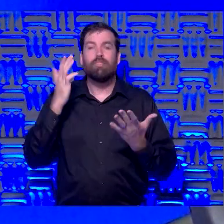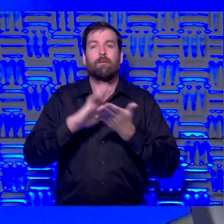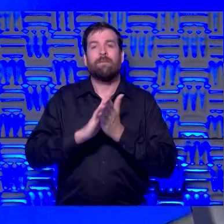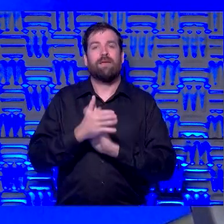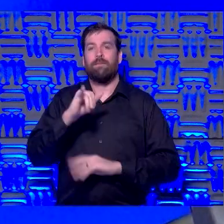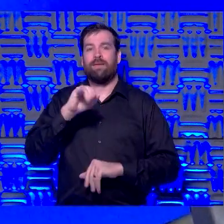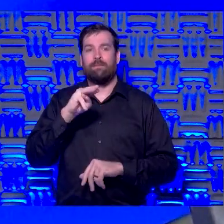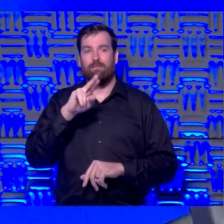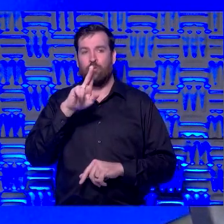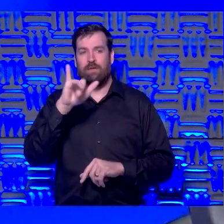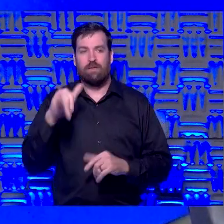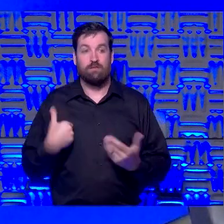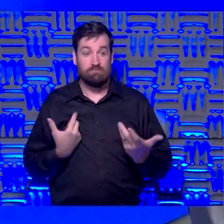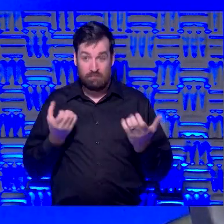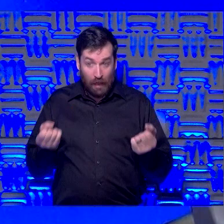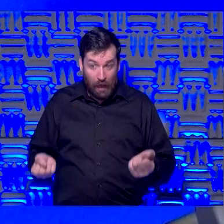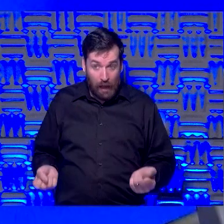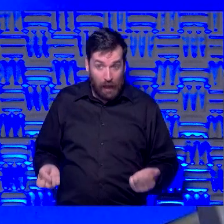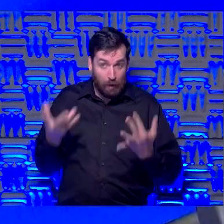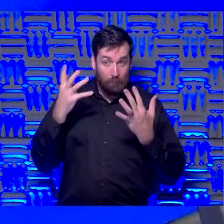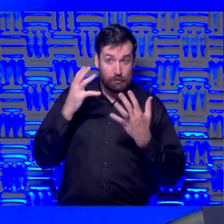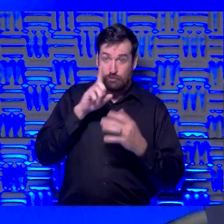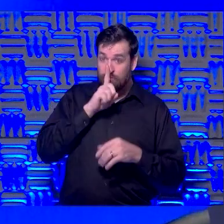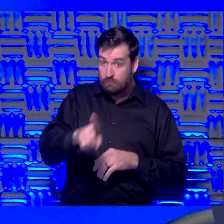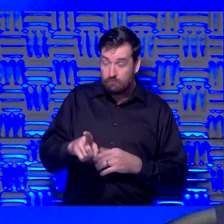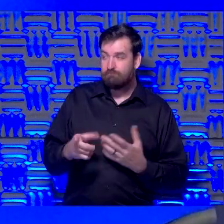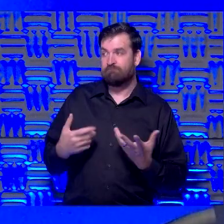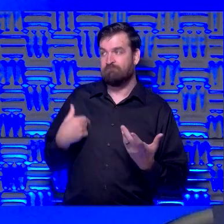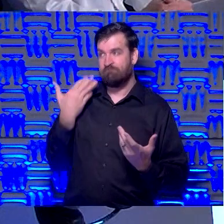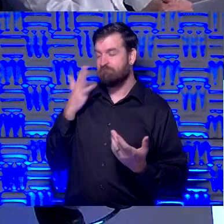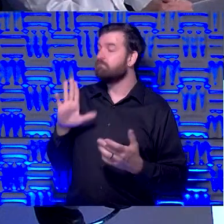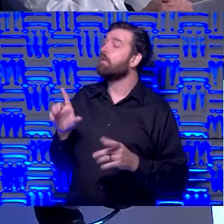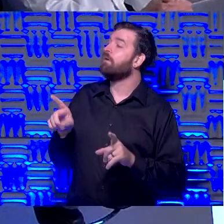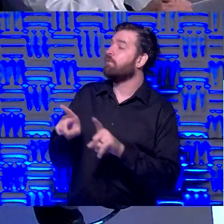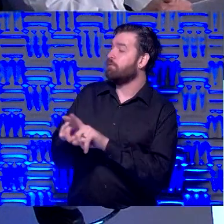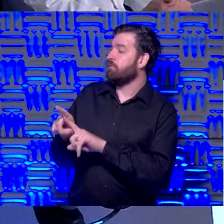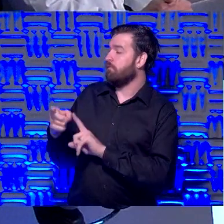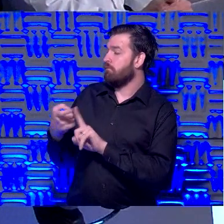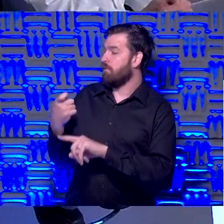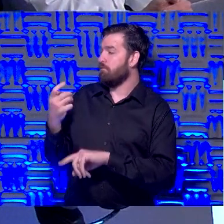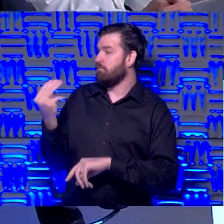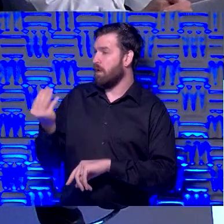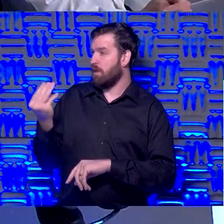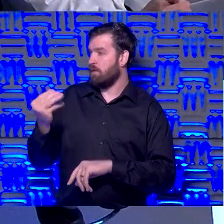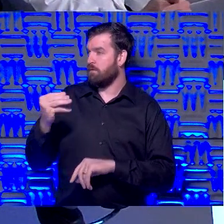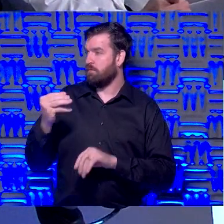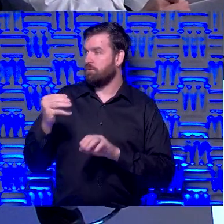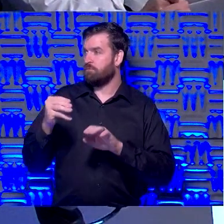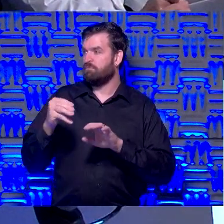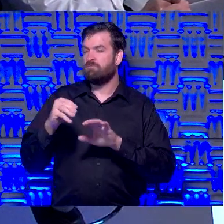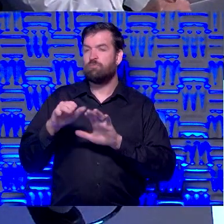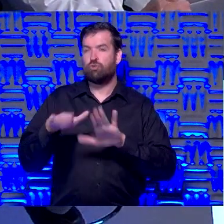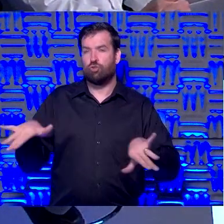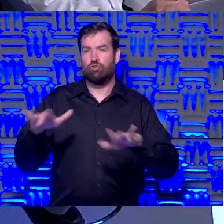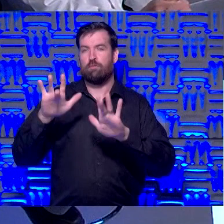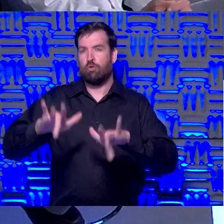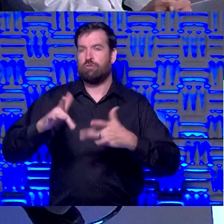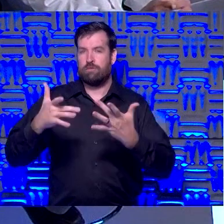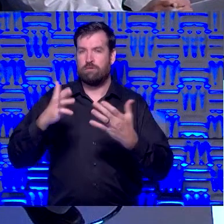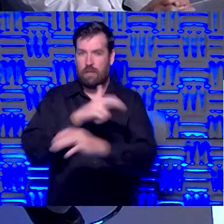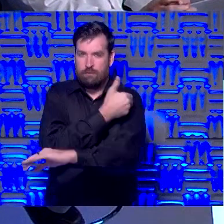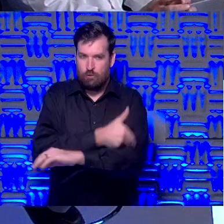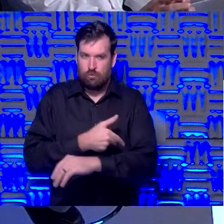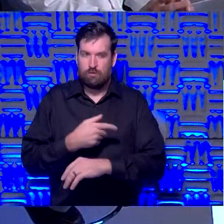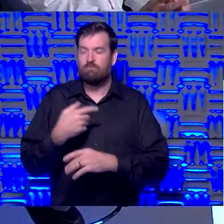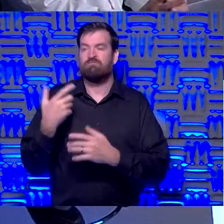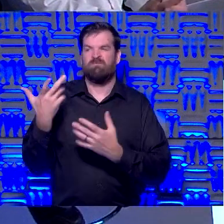we don't even know how much immunity you would have or how long it would last. And we know that from Monday, as an example, Children's Mercy, I think, is back with us on Monday, and they've